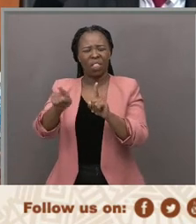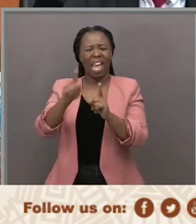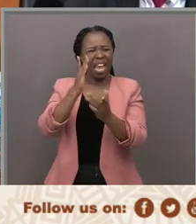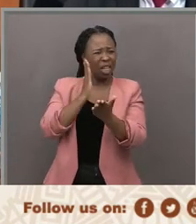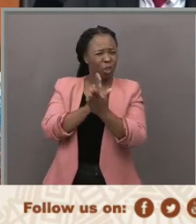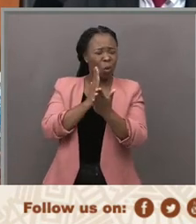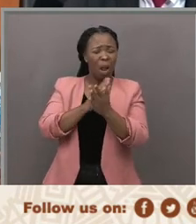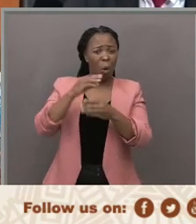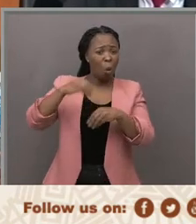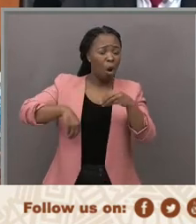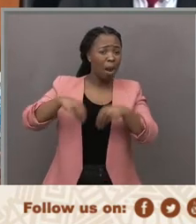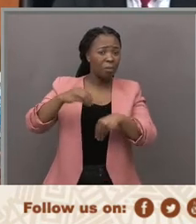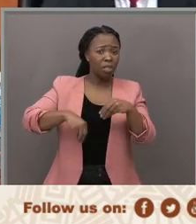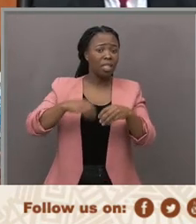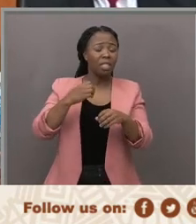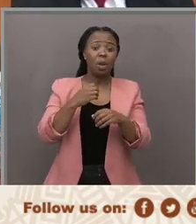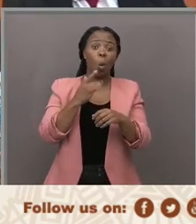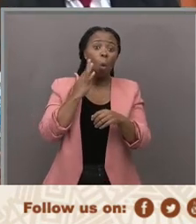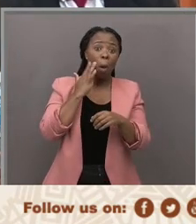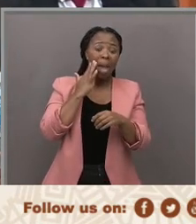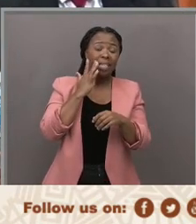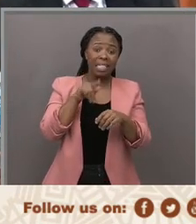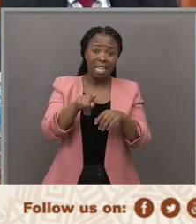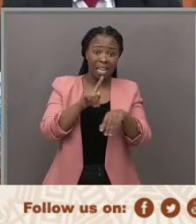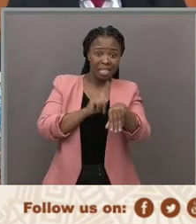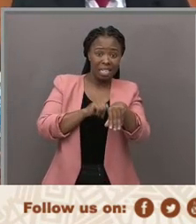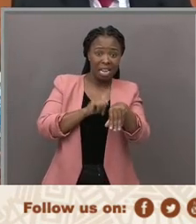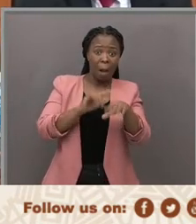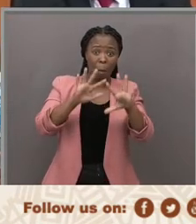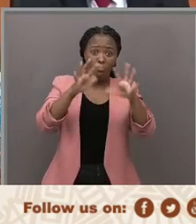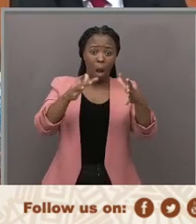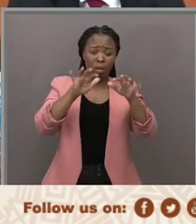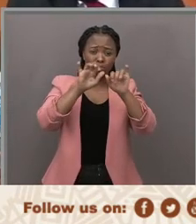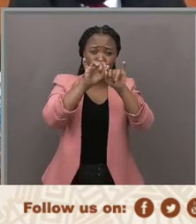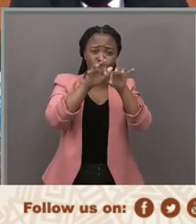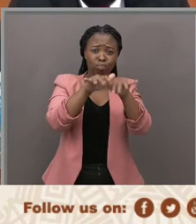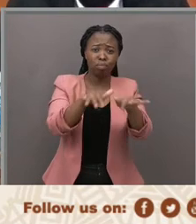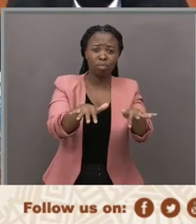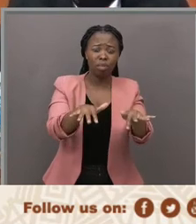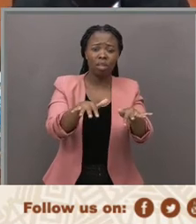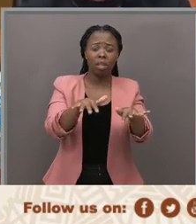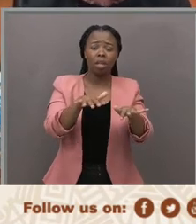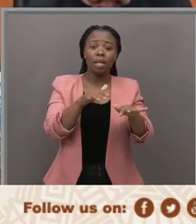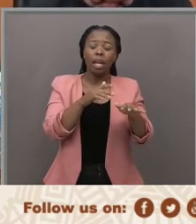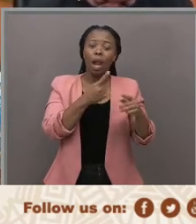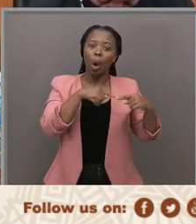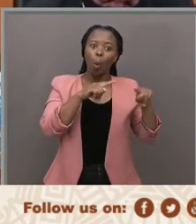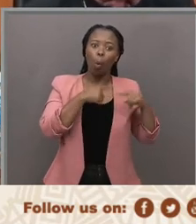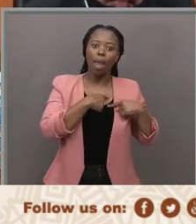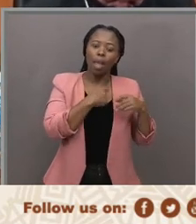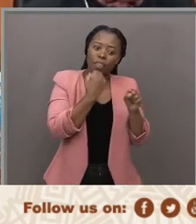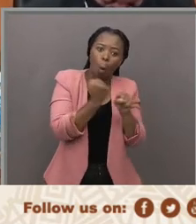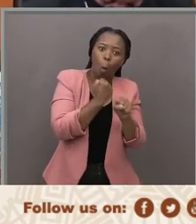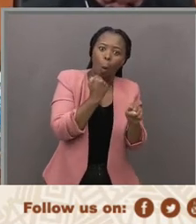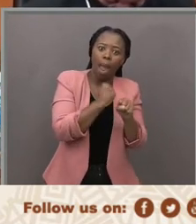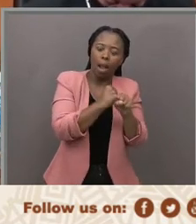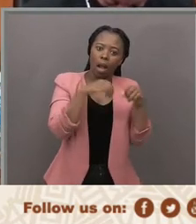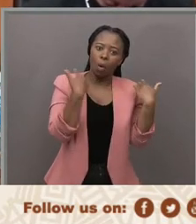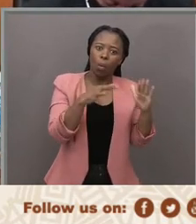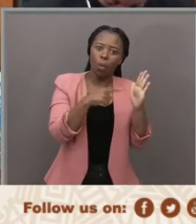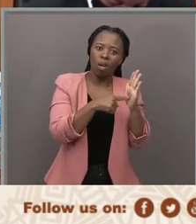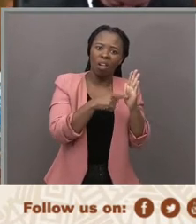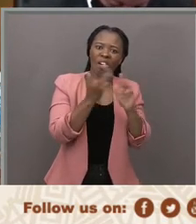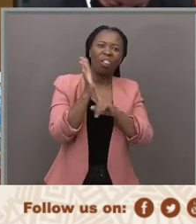took place during the pandemic has undermined the systems we have put in place and put into question their